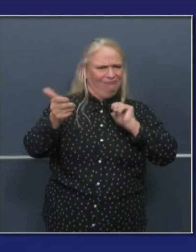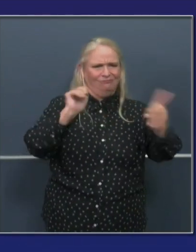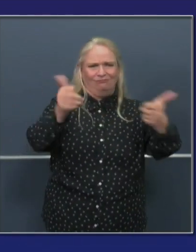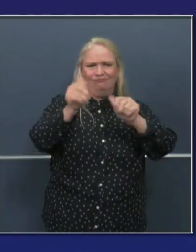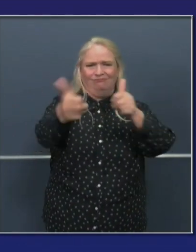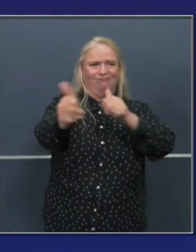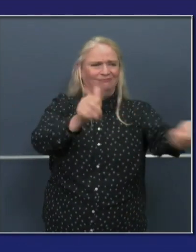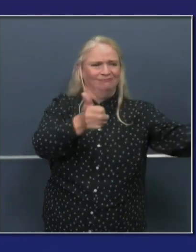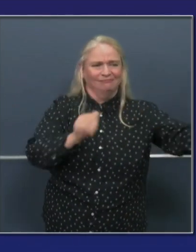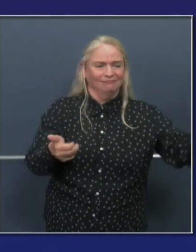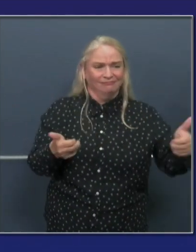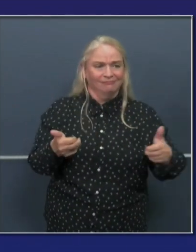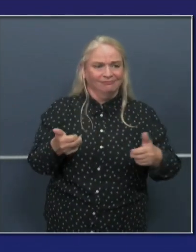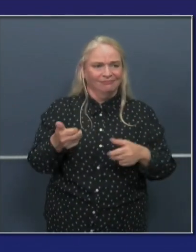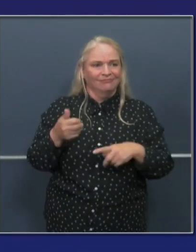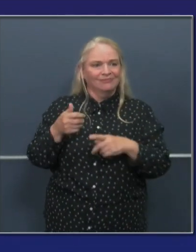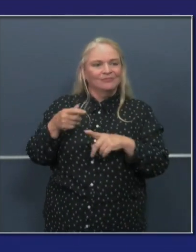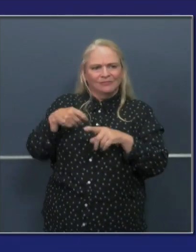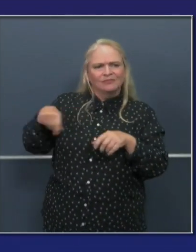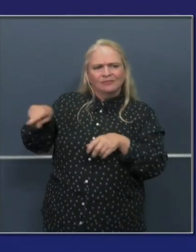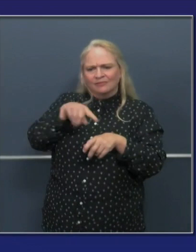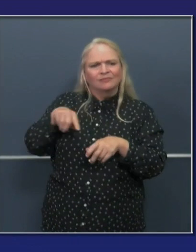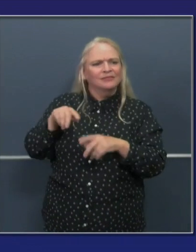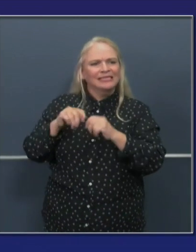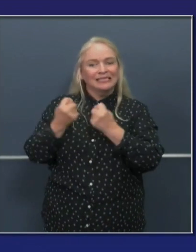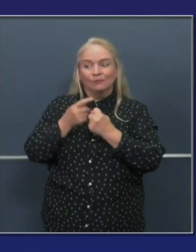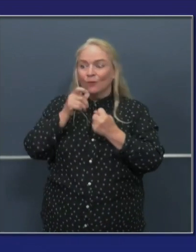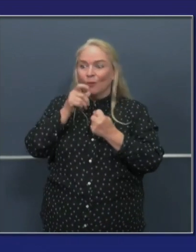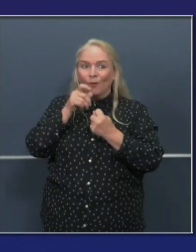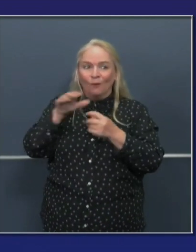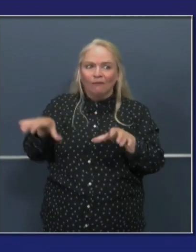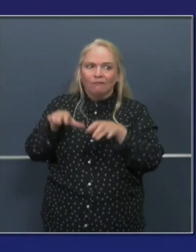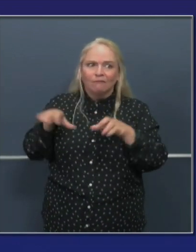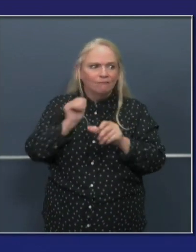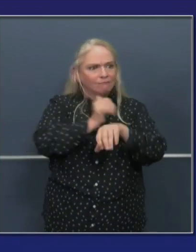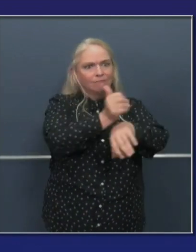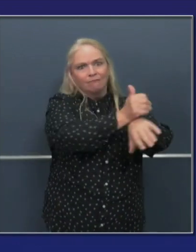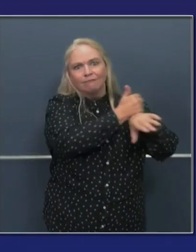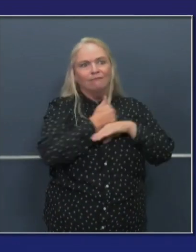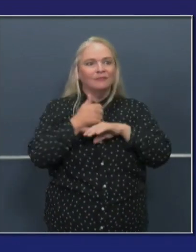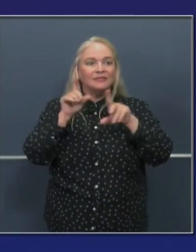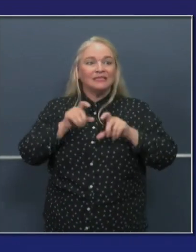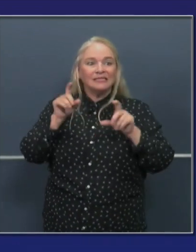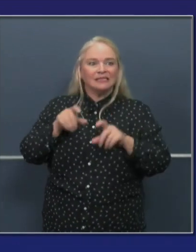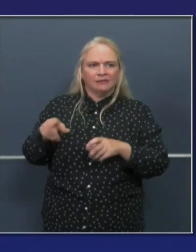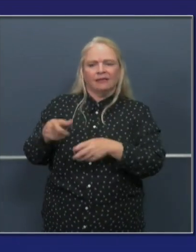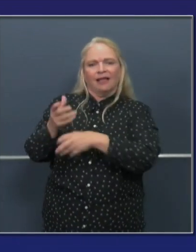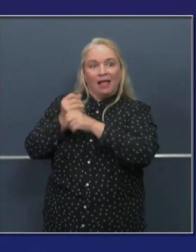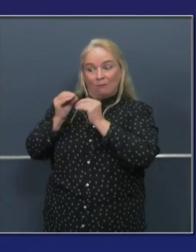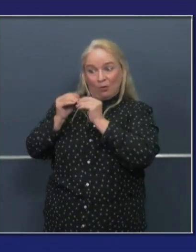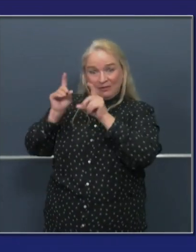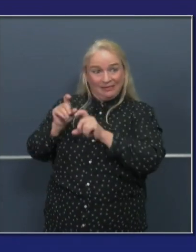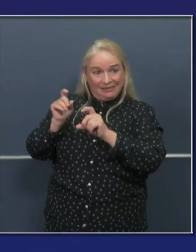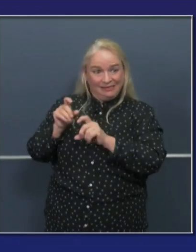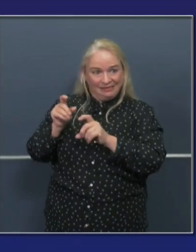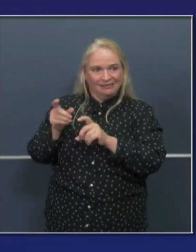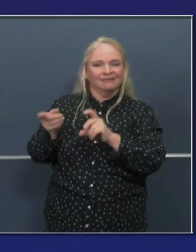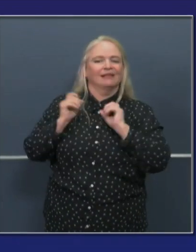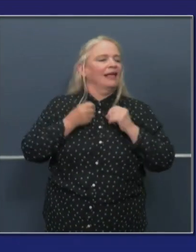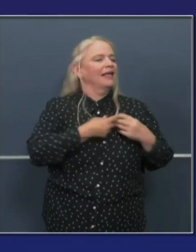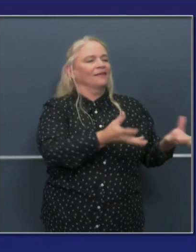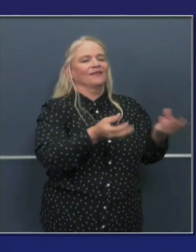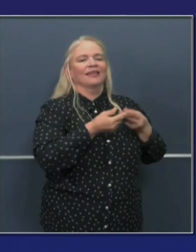and by Paul Markovich of Blue Shield. They delivered on what we had promoted and what they